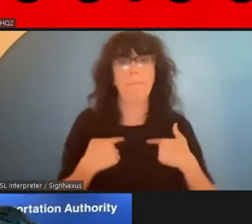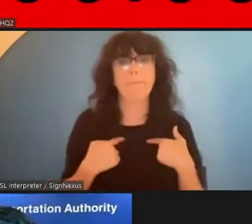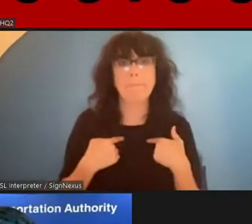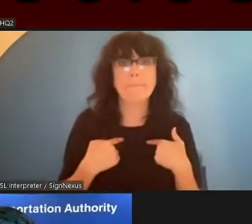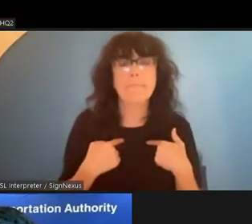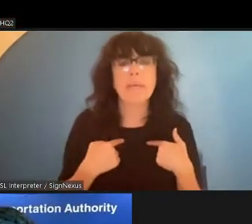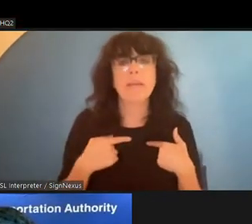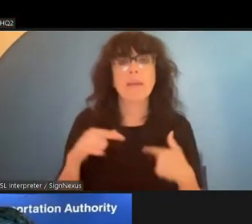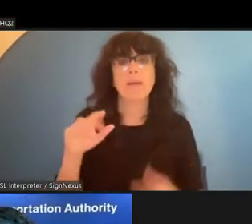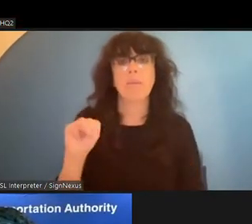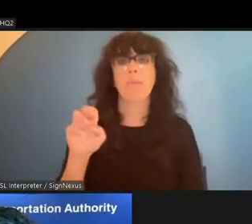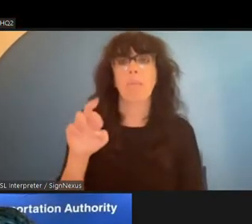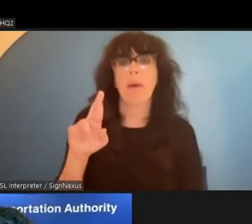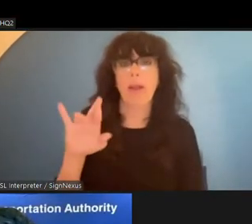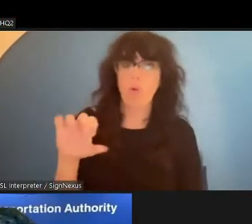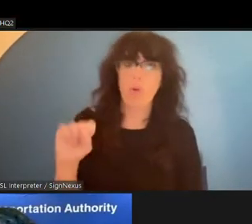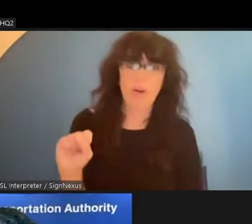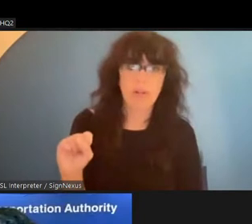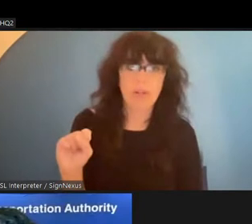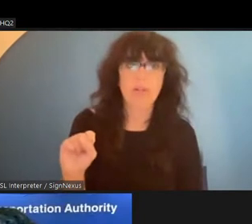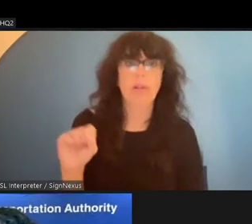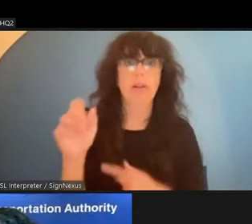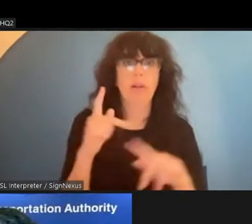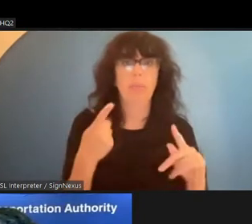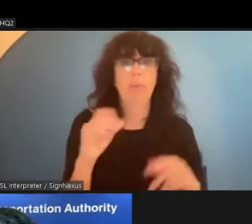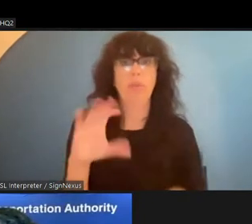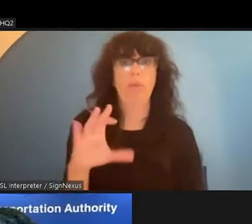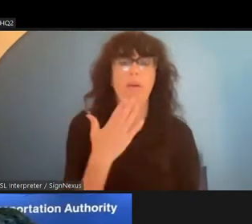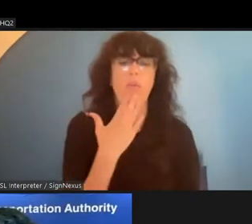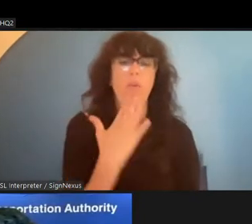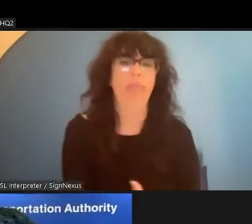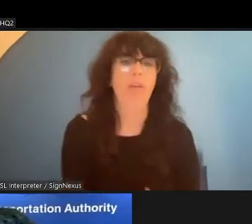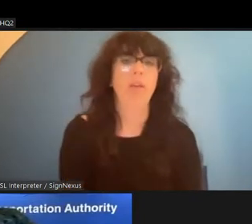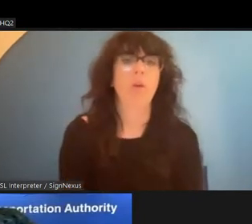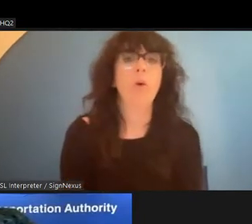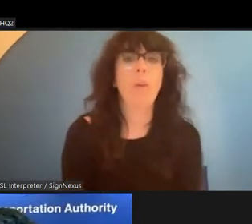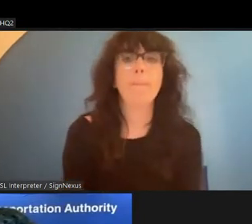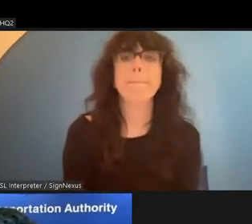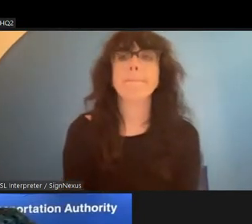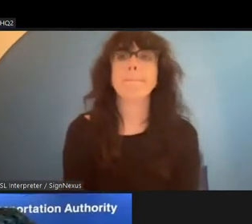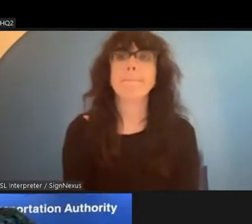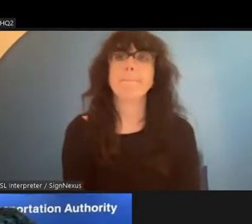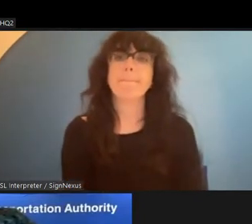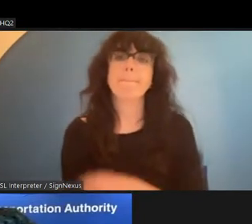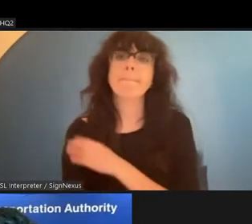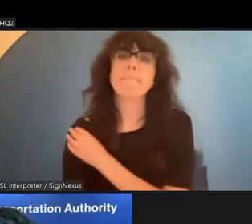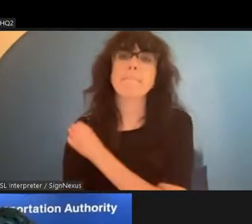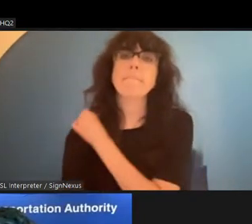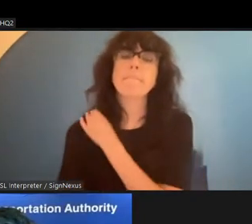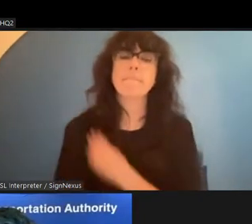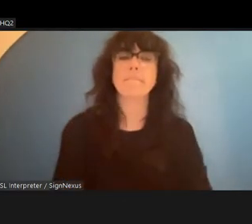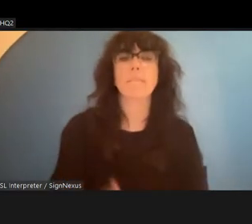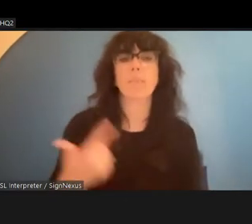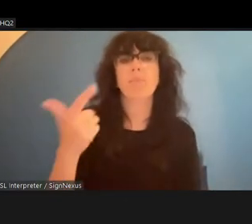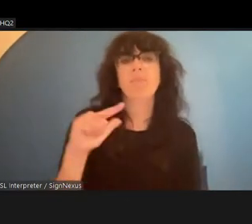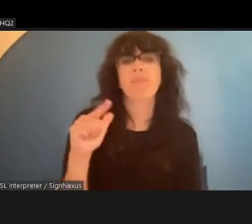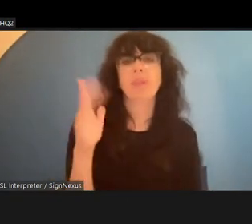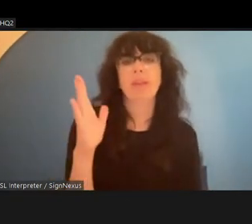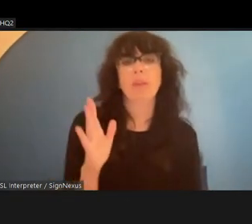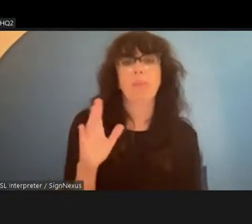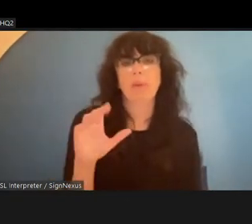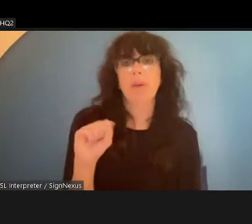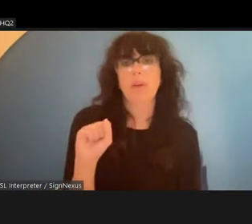minorities people of color thank you thank you our next speaker is